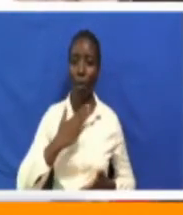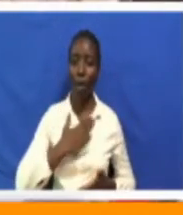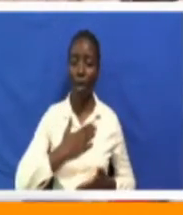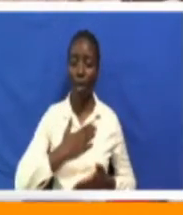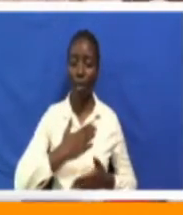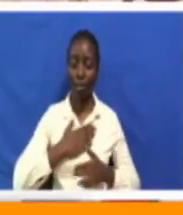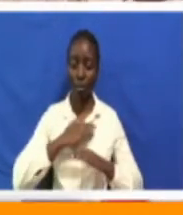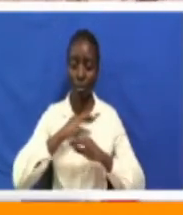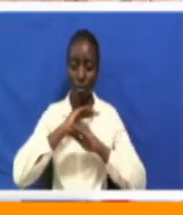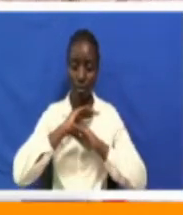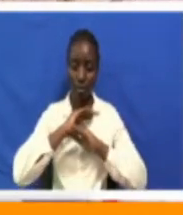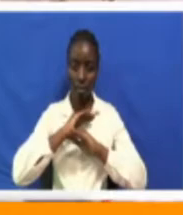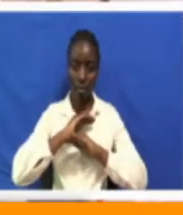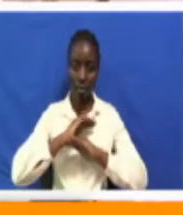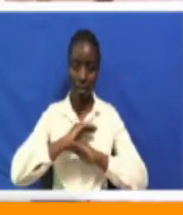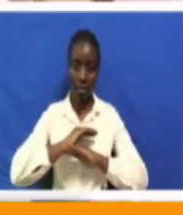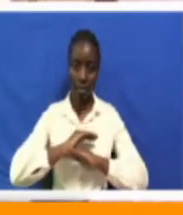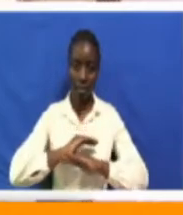foreign